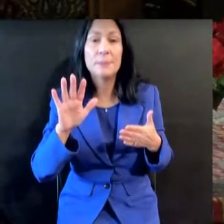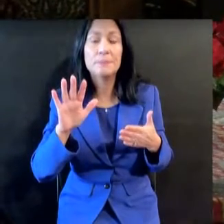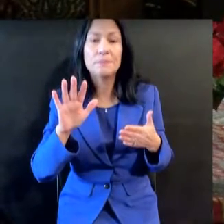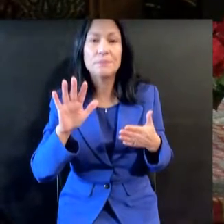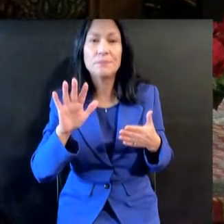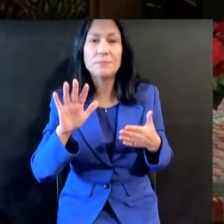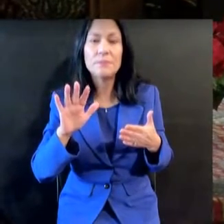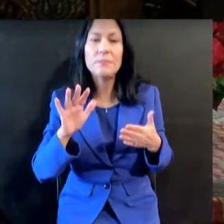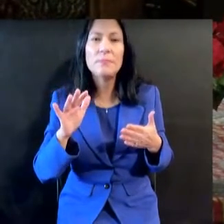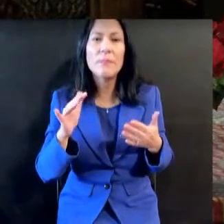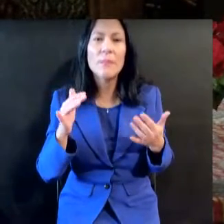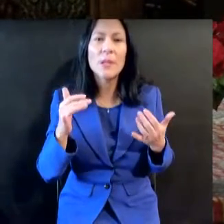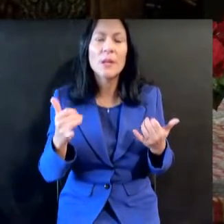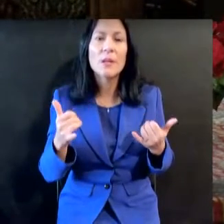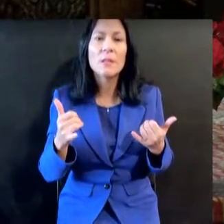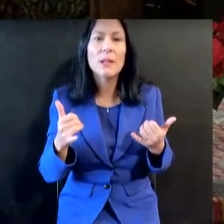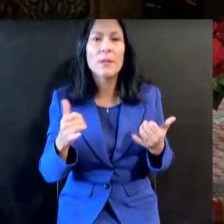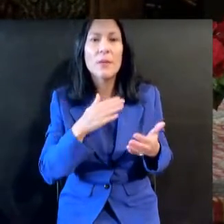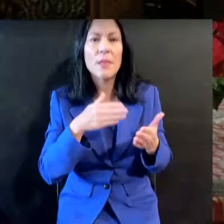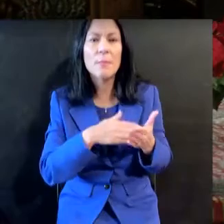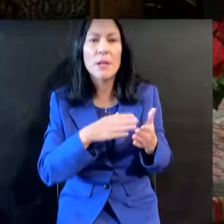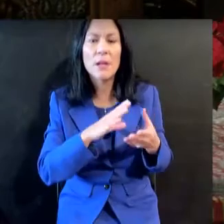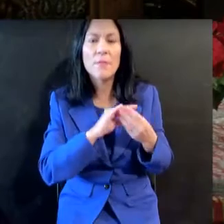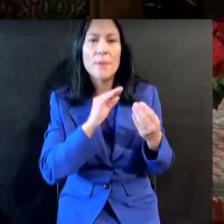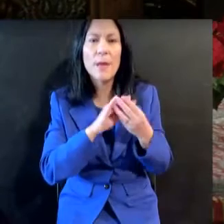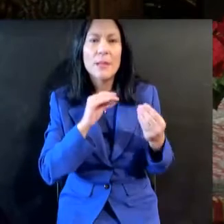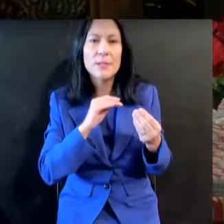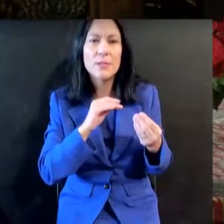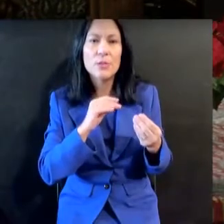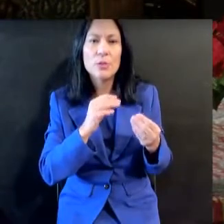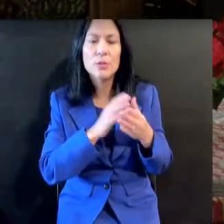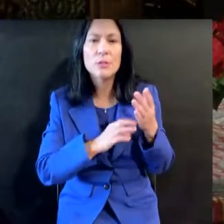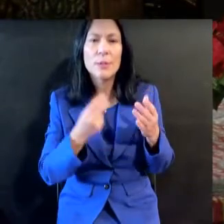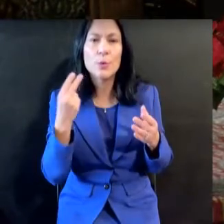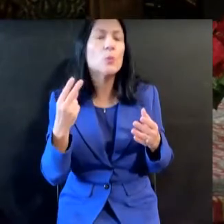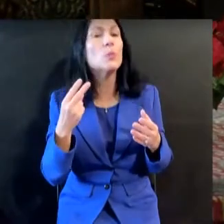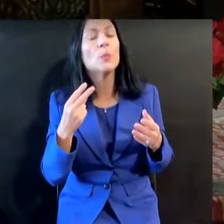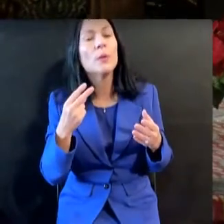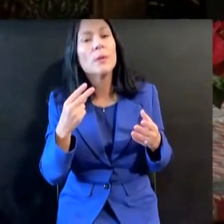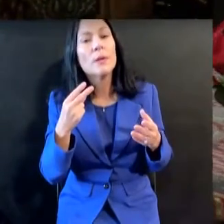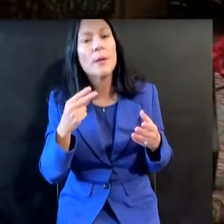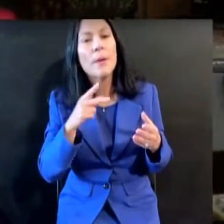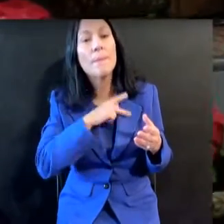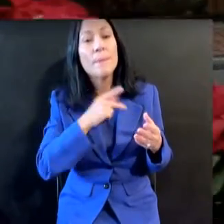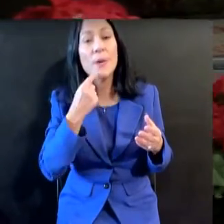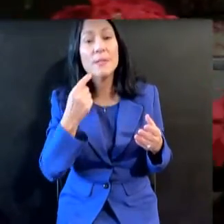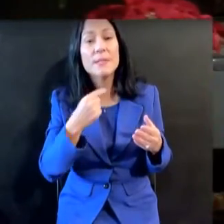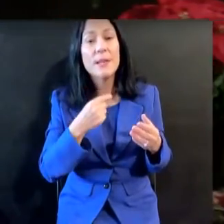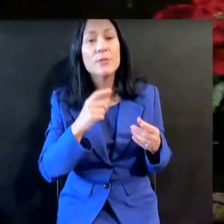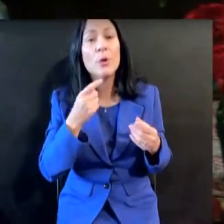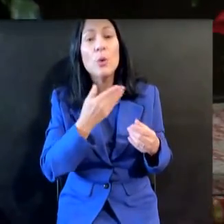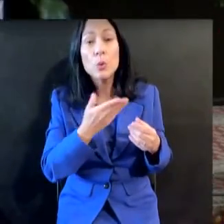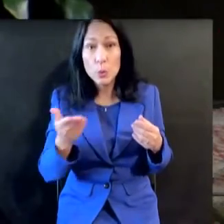pick up right in the middle of the passage we just read from Philippians 2, verse 5. Paul says, you must have the same attitude that Christ